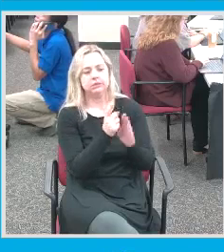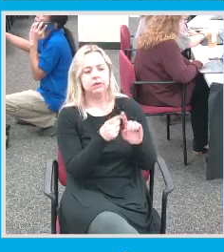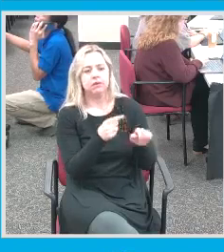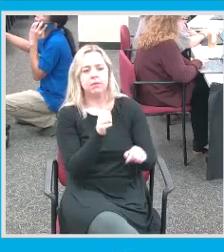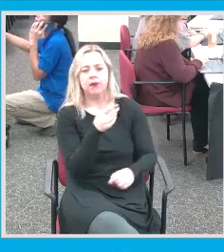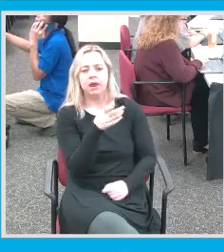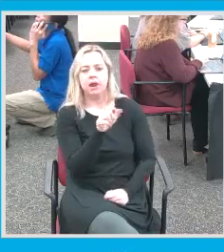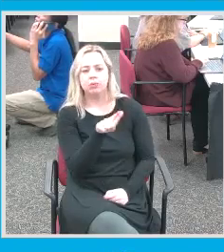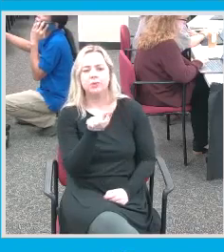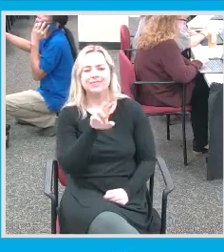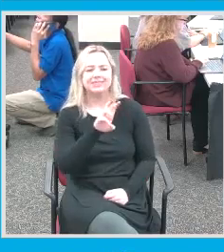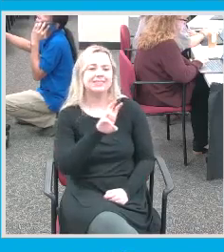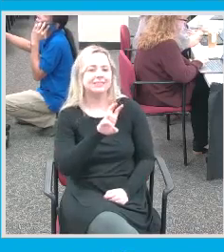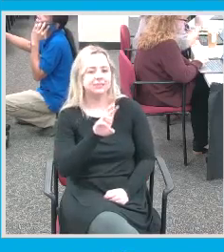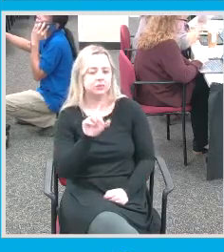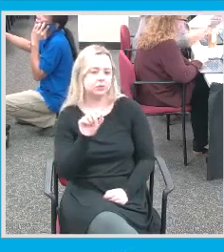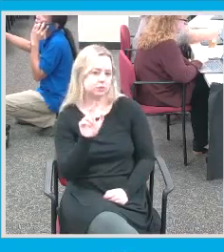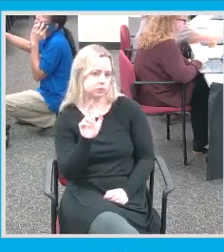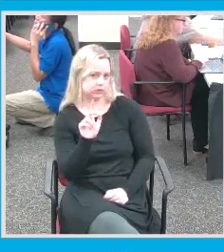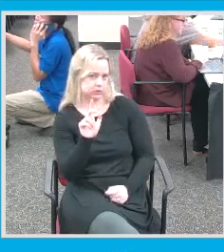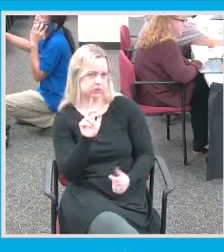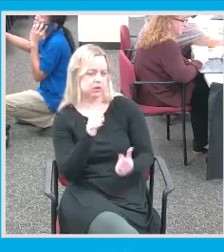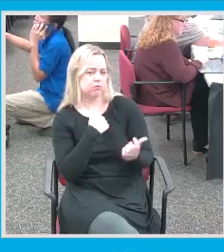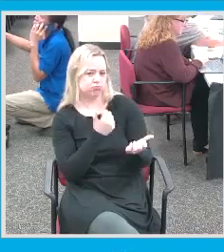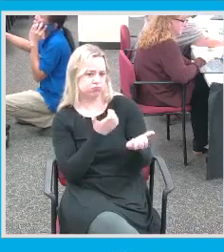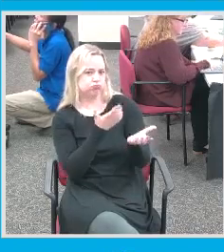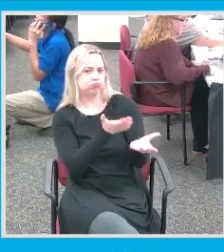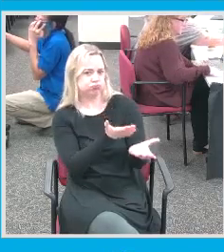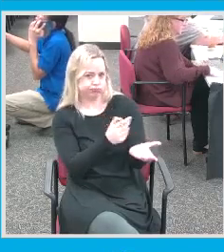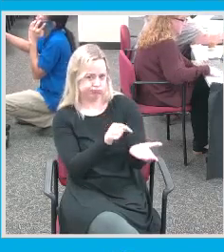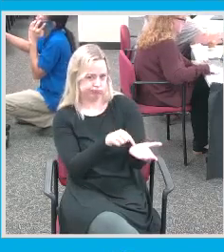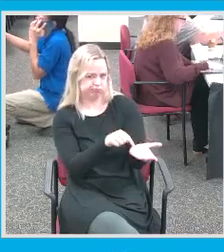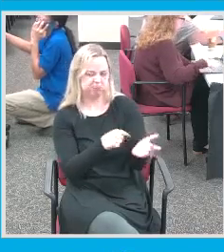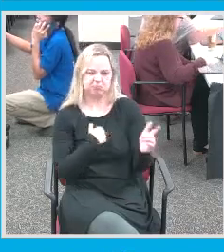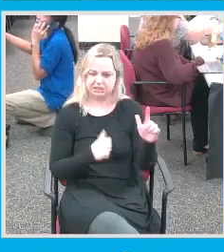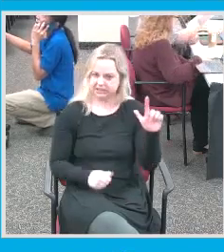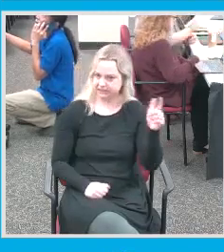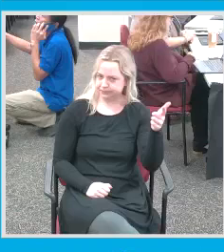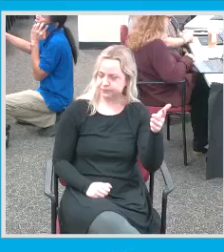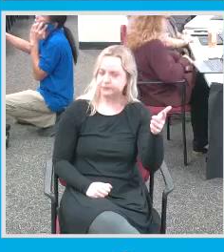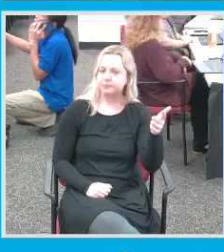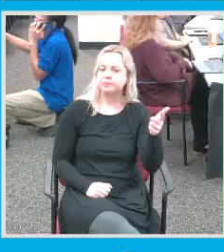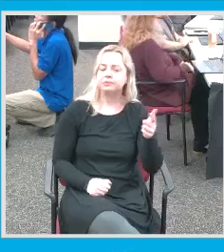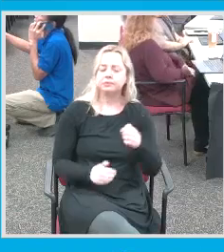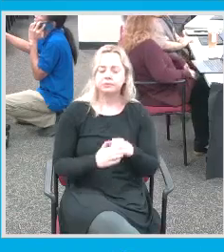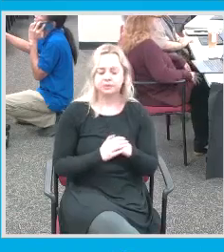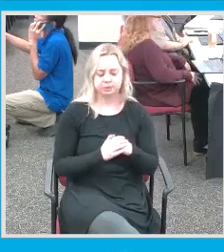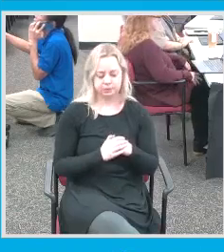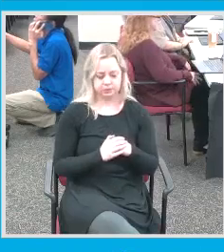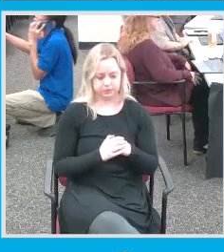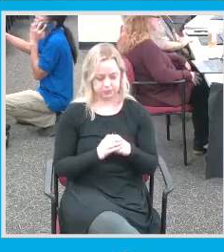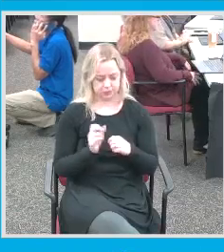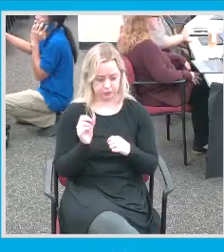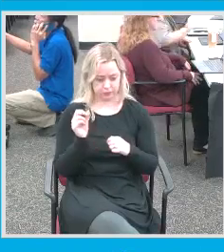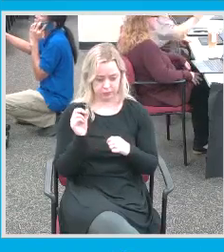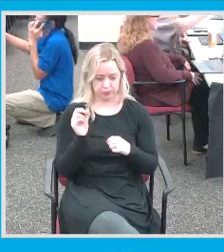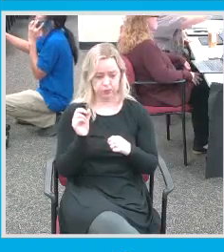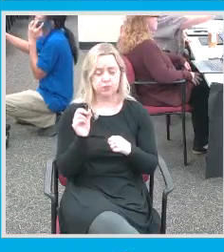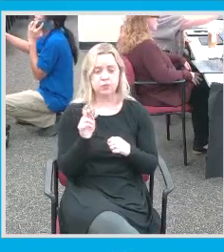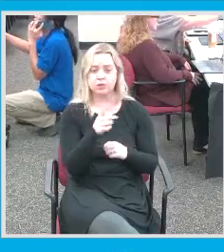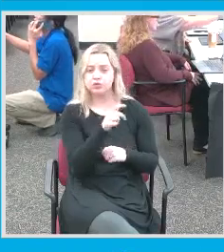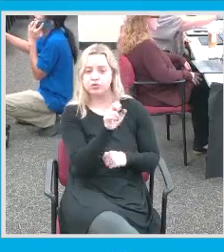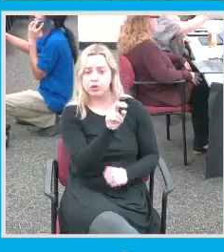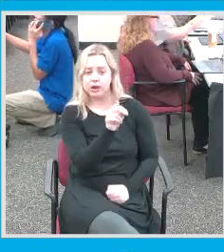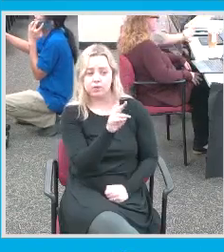26, 2023 as written. Thank you. Okay, that's General